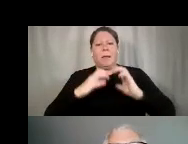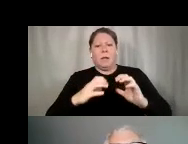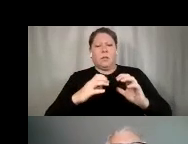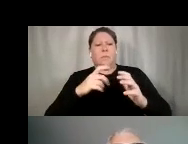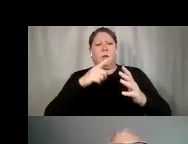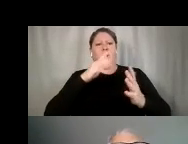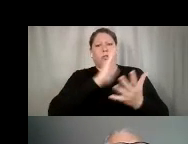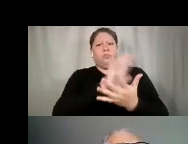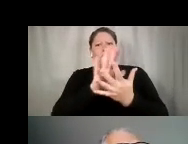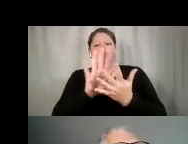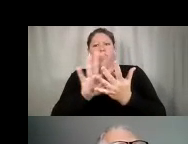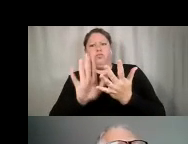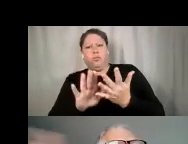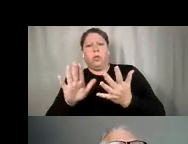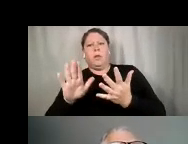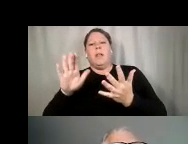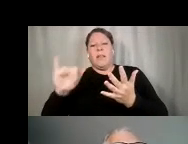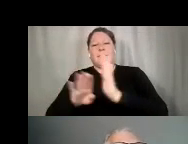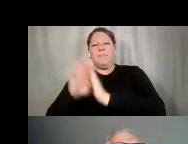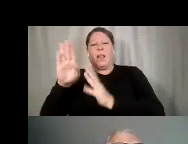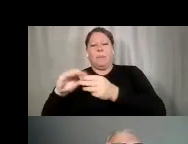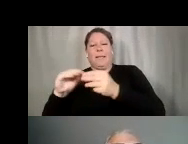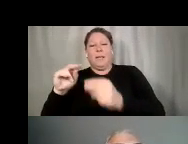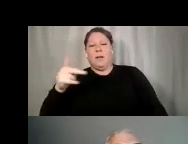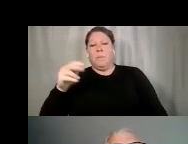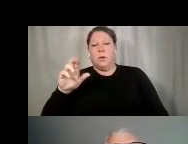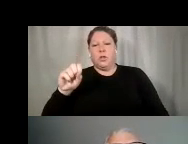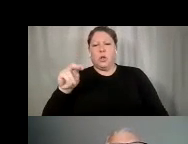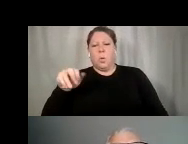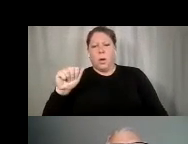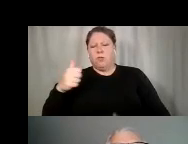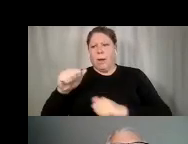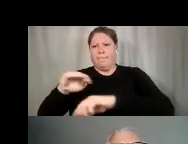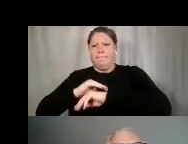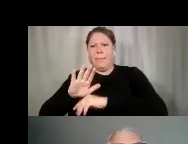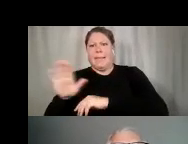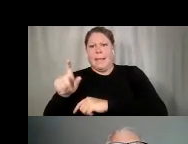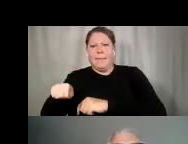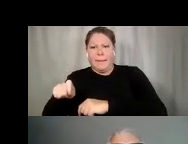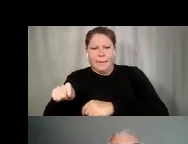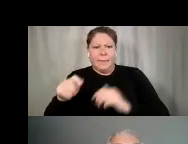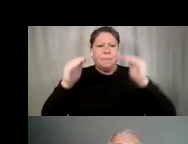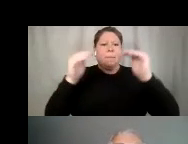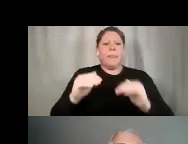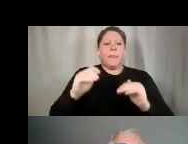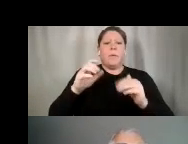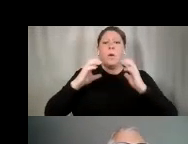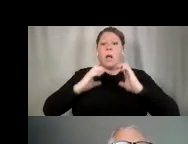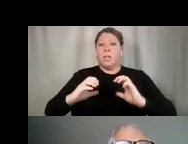of people. Or we can create a customer journey map where we identify what is the process that